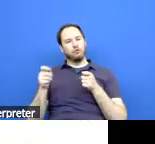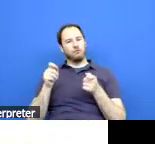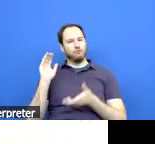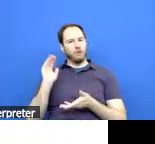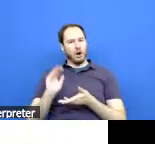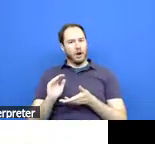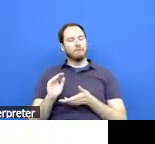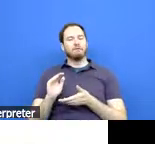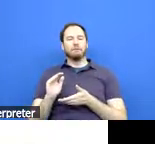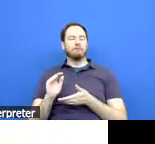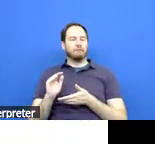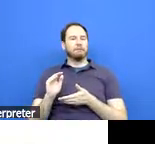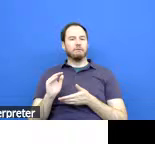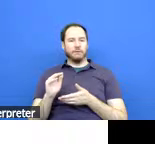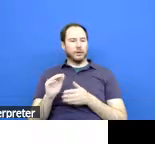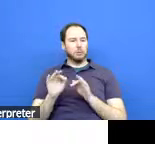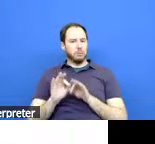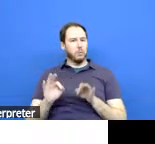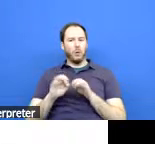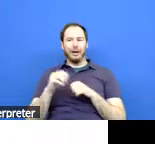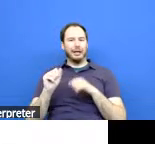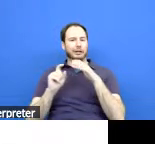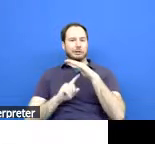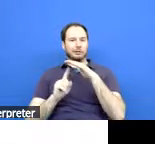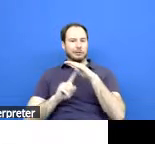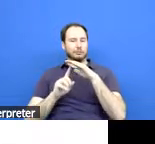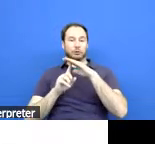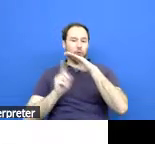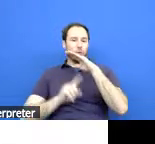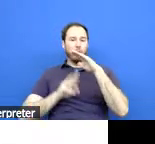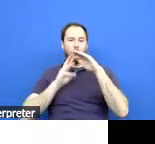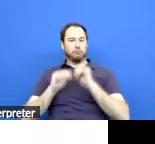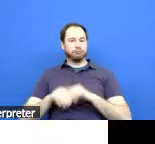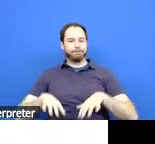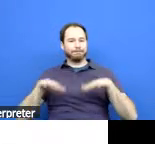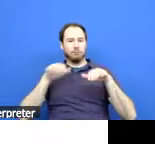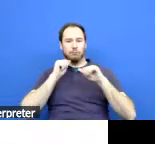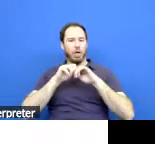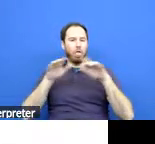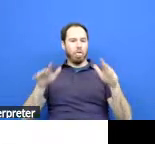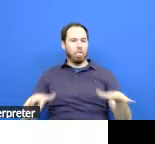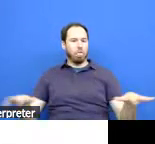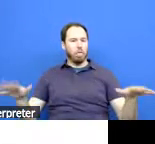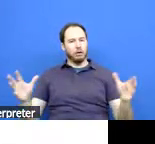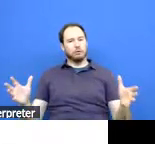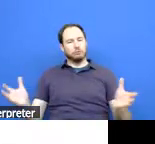It's very important that any of the stormwater gets captured.